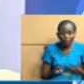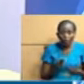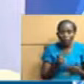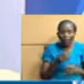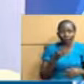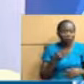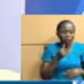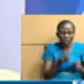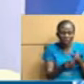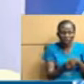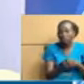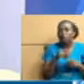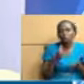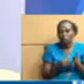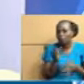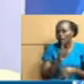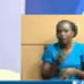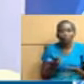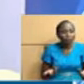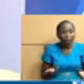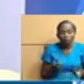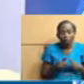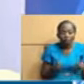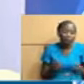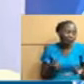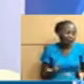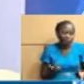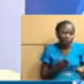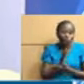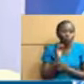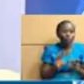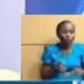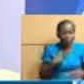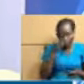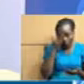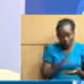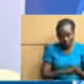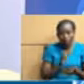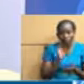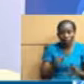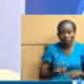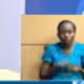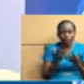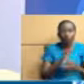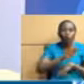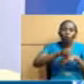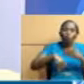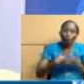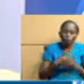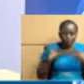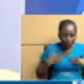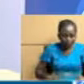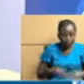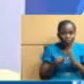problem. I would wish that was true, but I believe that if you are to deal with all the health issues, just look